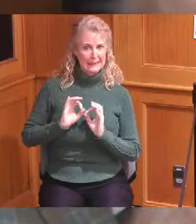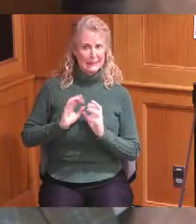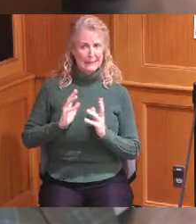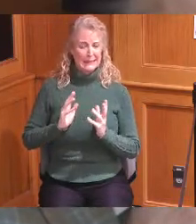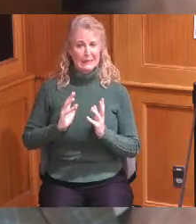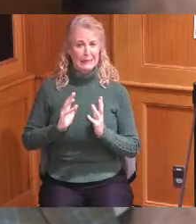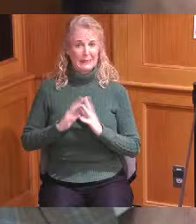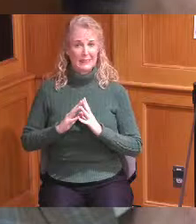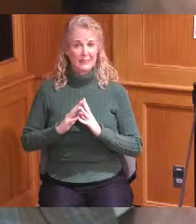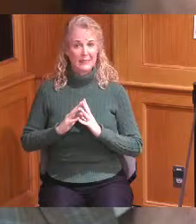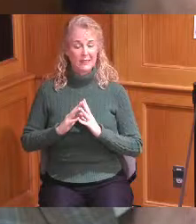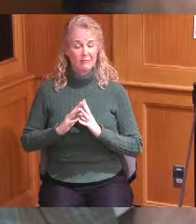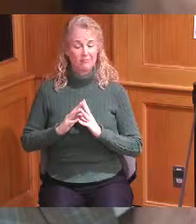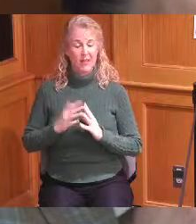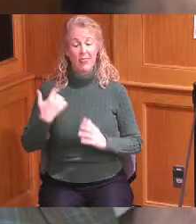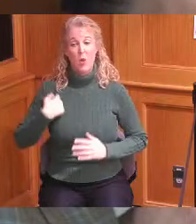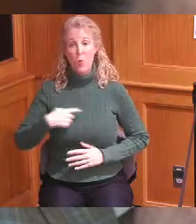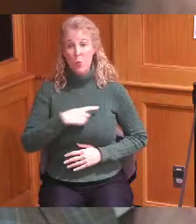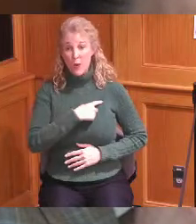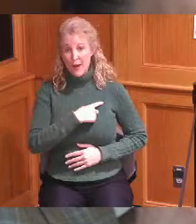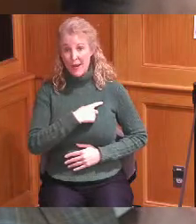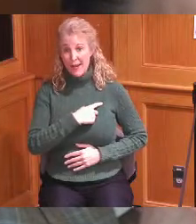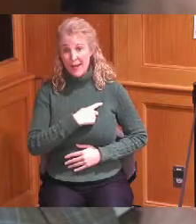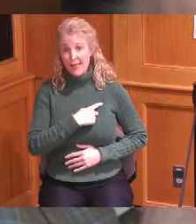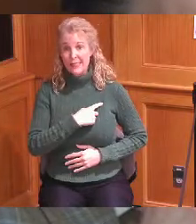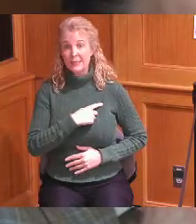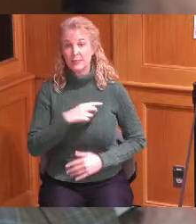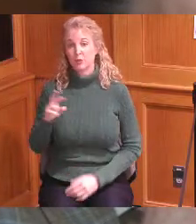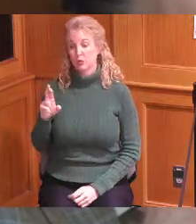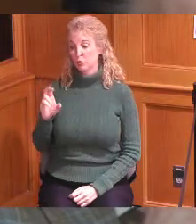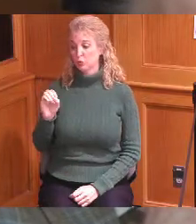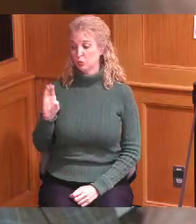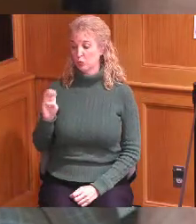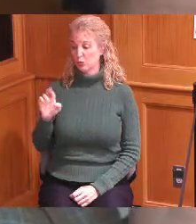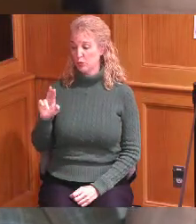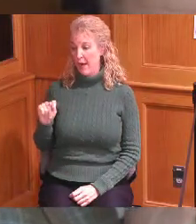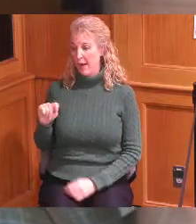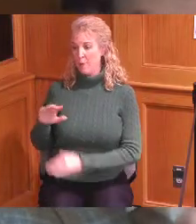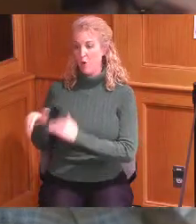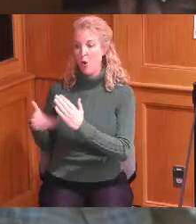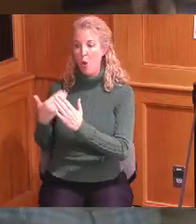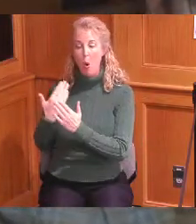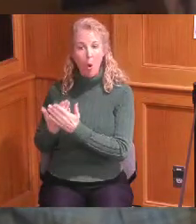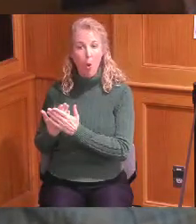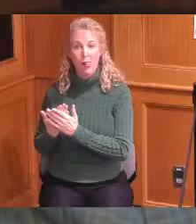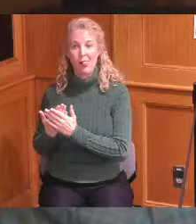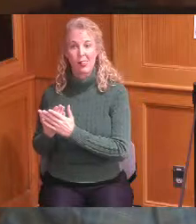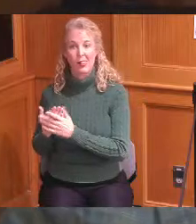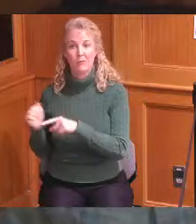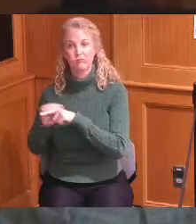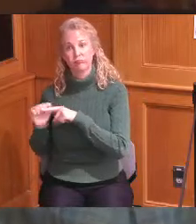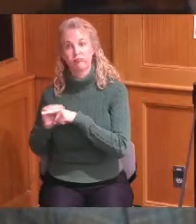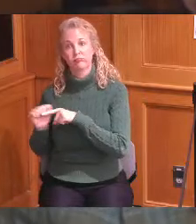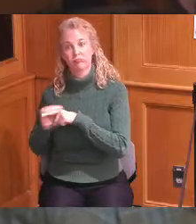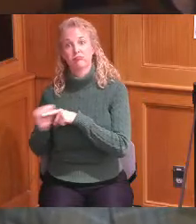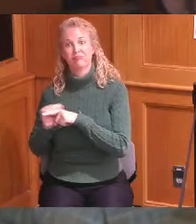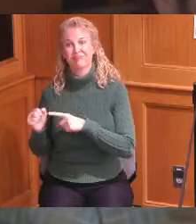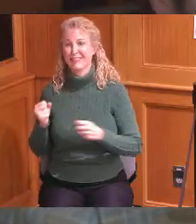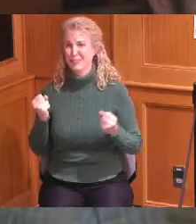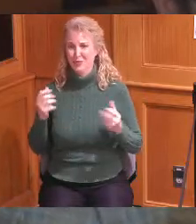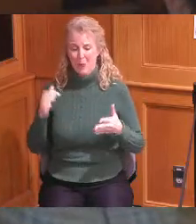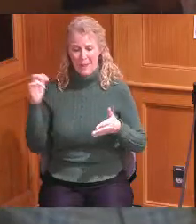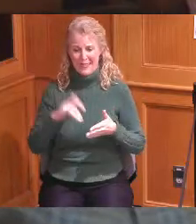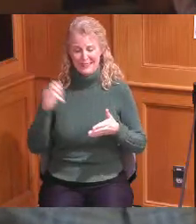then we have to have all this, Robert had to go through all of this. I mean, I'd have been through so many CROSA studies in my career,